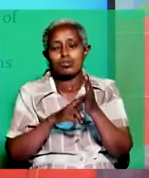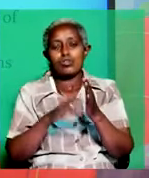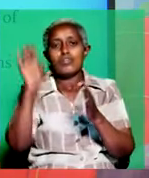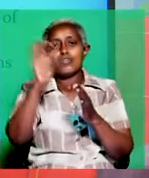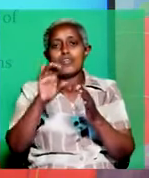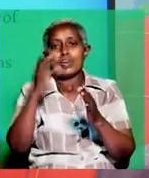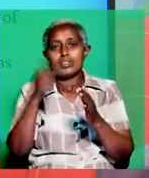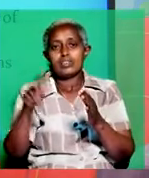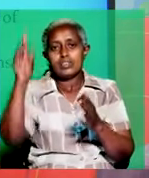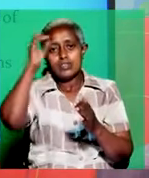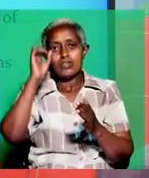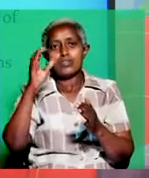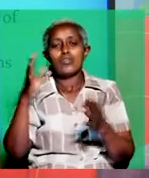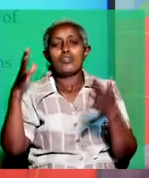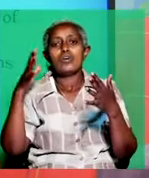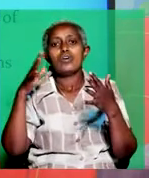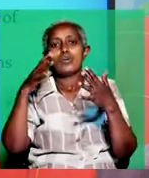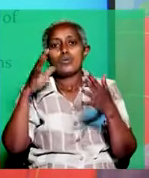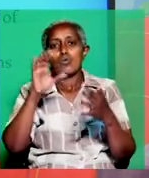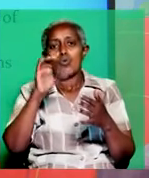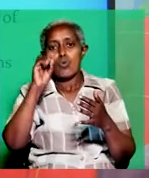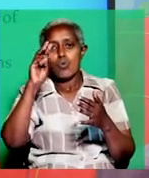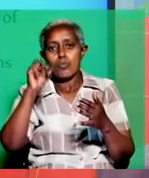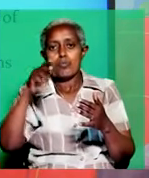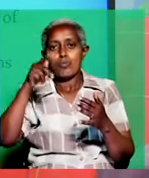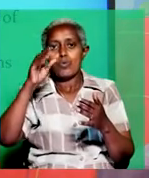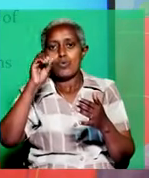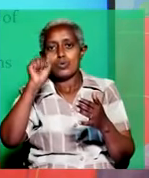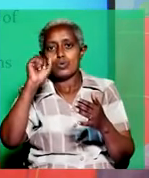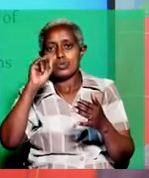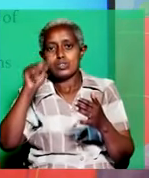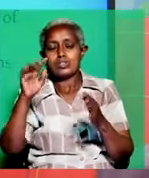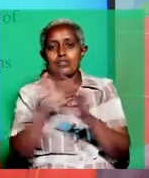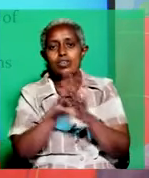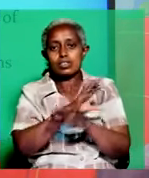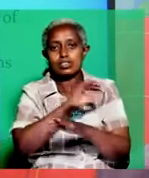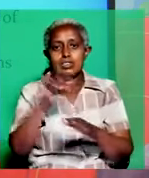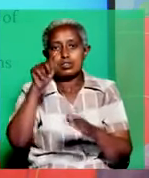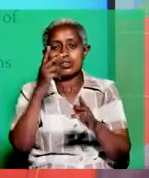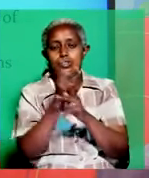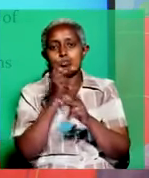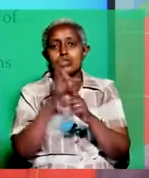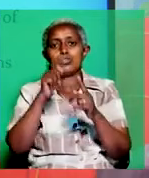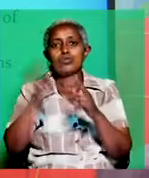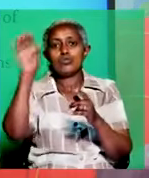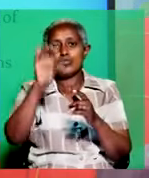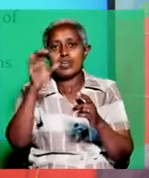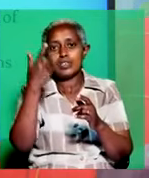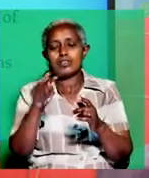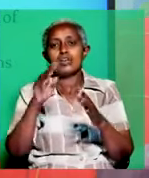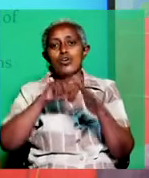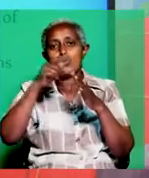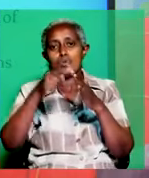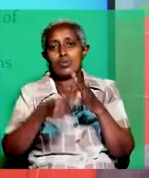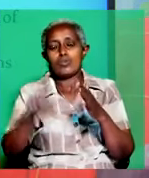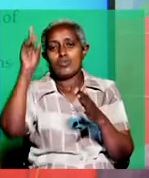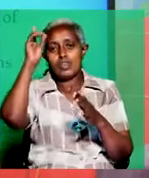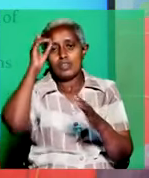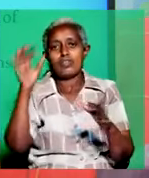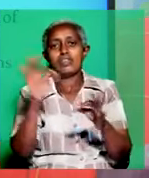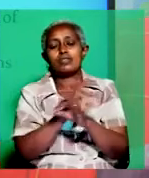derivative of composite functions, and you are expected to find the higher order derivative of